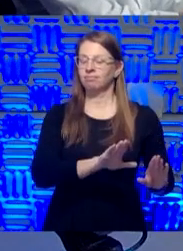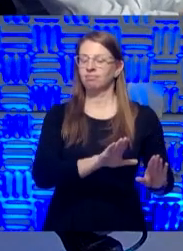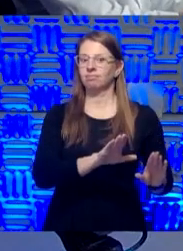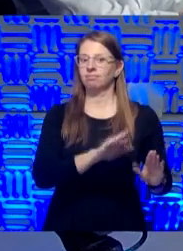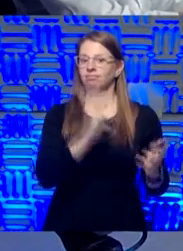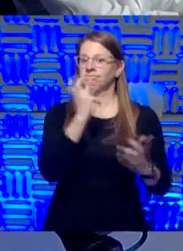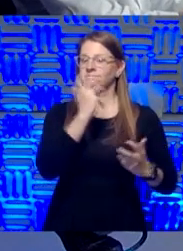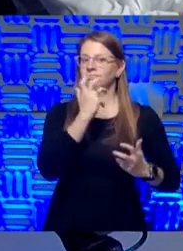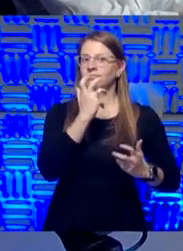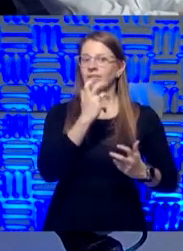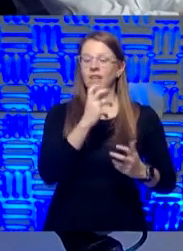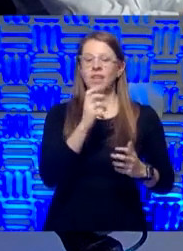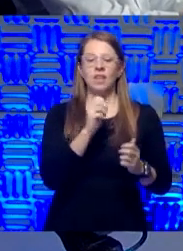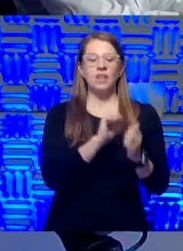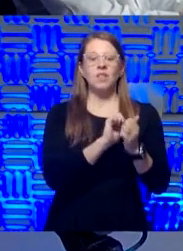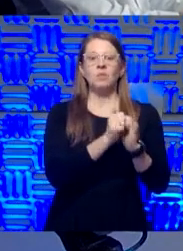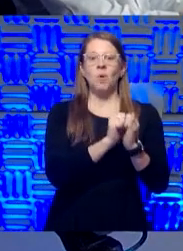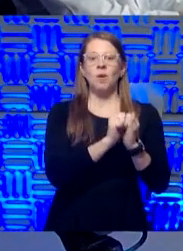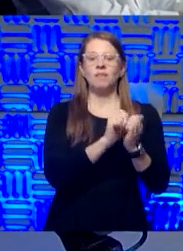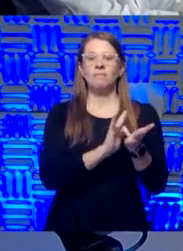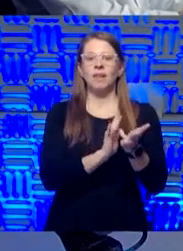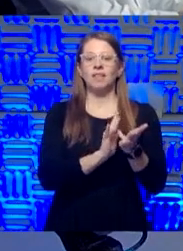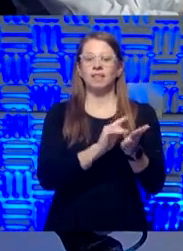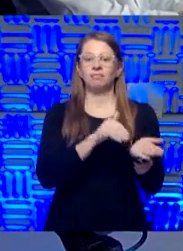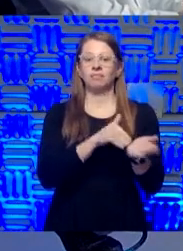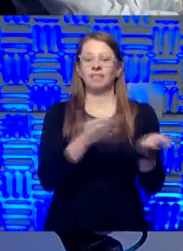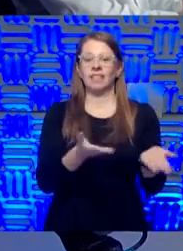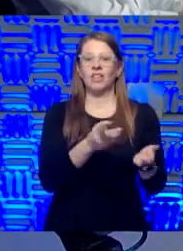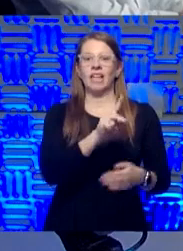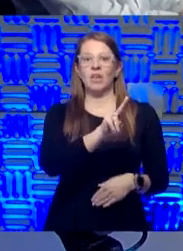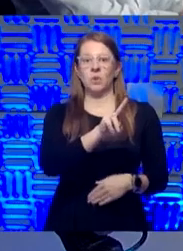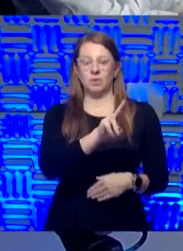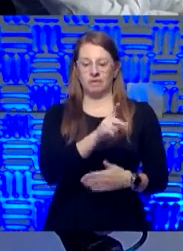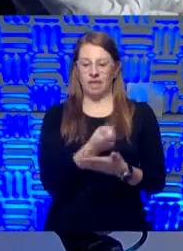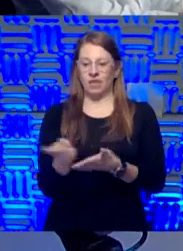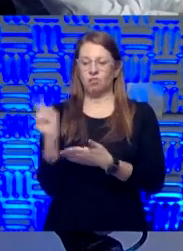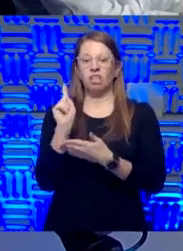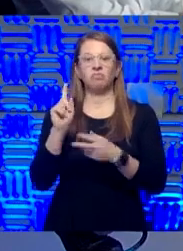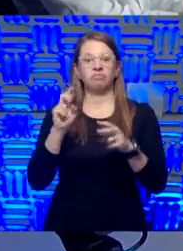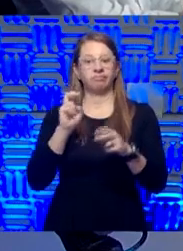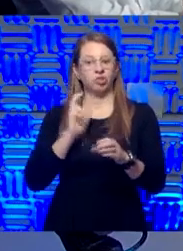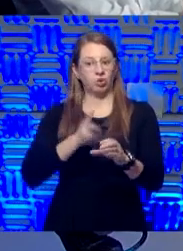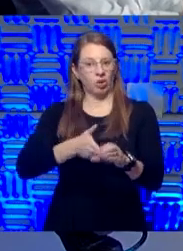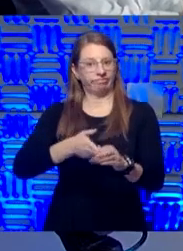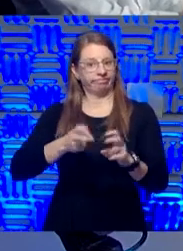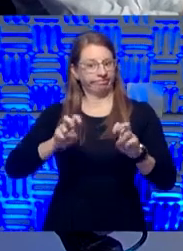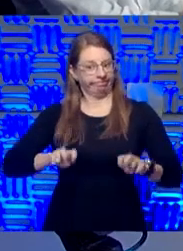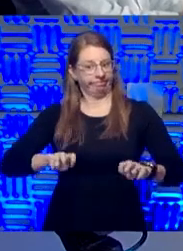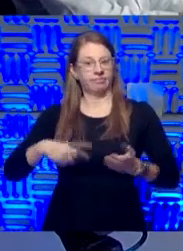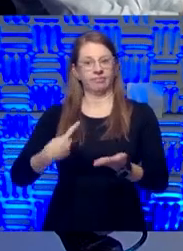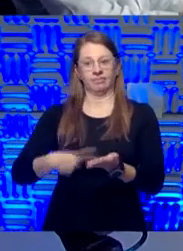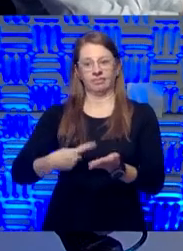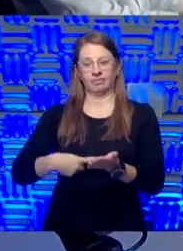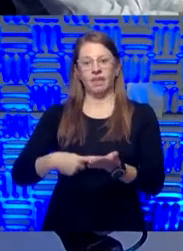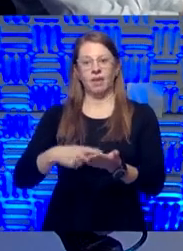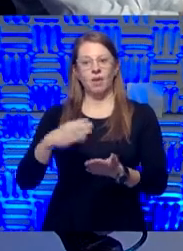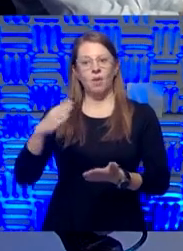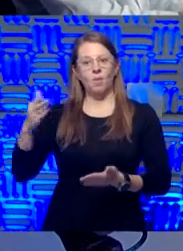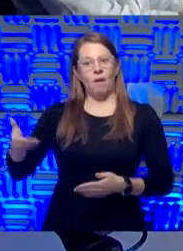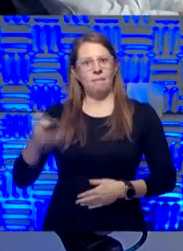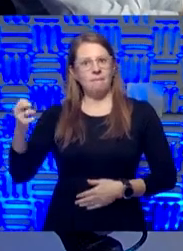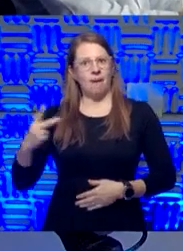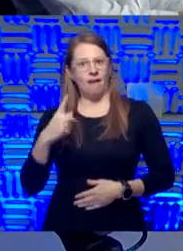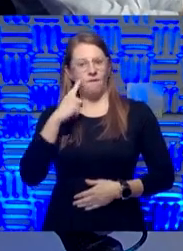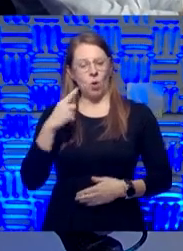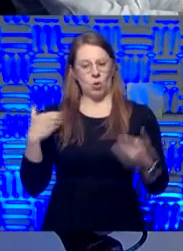outstanding sports medicine physicians here at KU. He was on the show last week. We welcome him back to help us talk about youth sports. And today